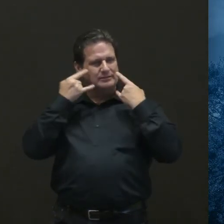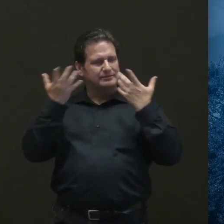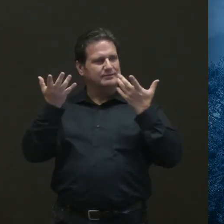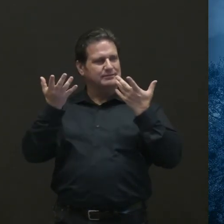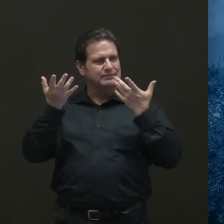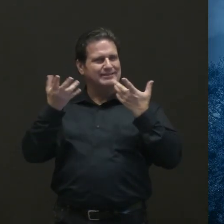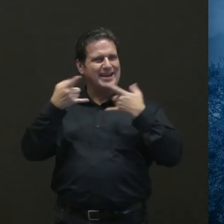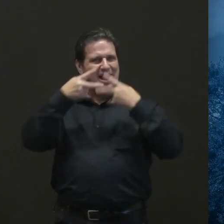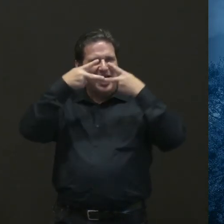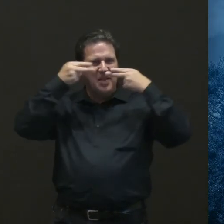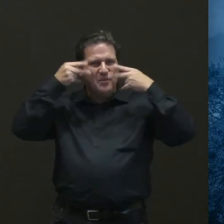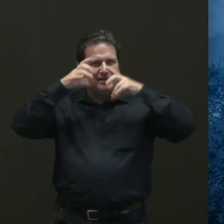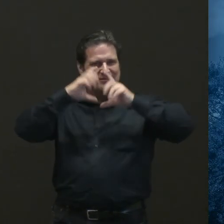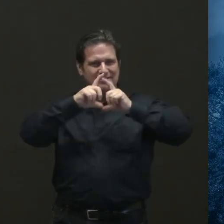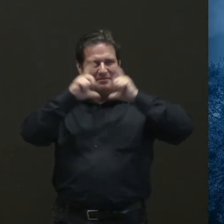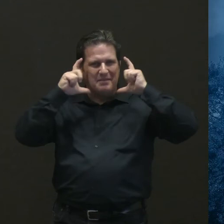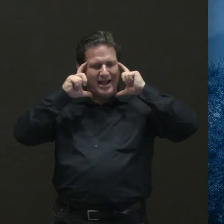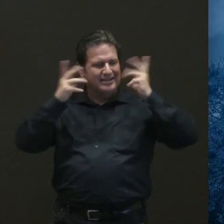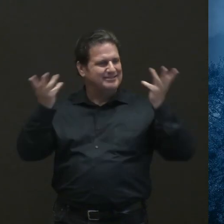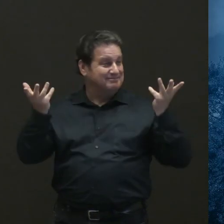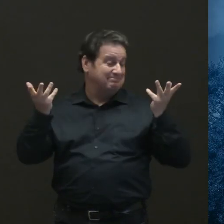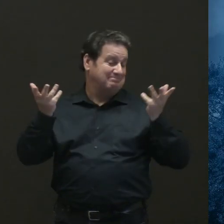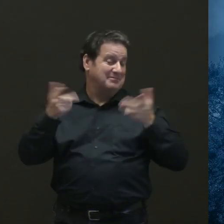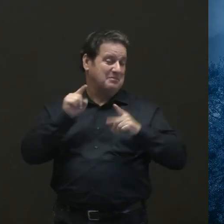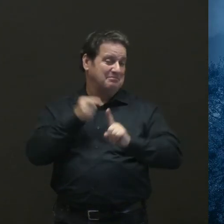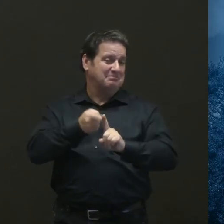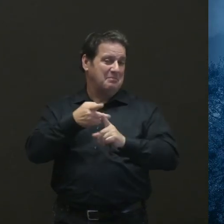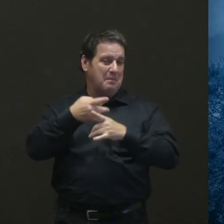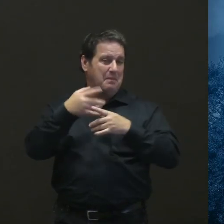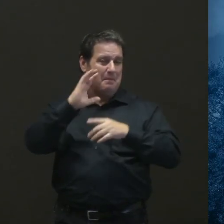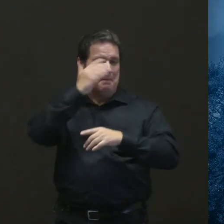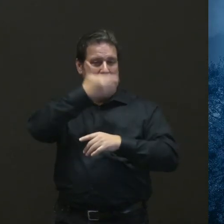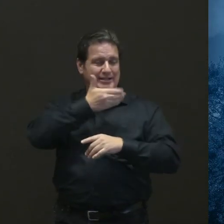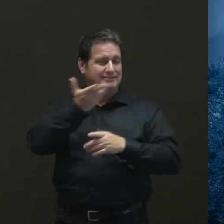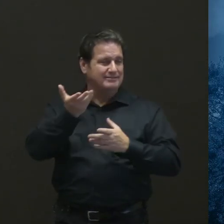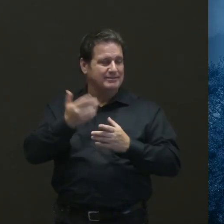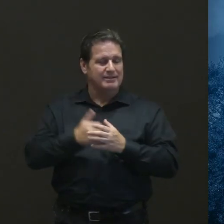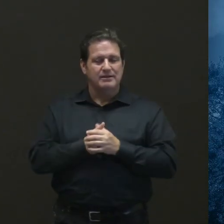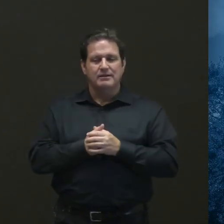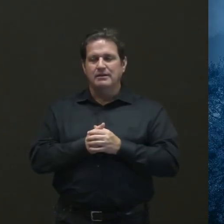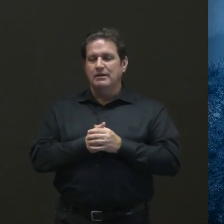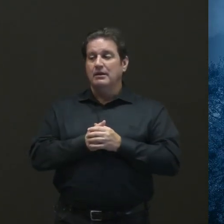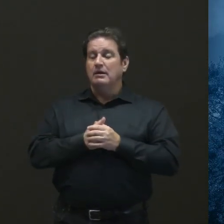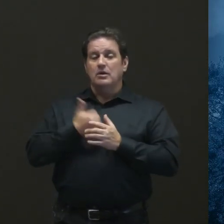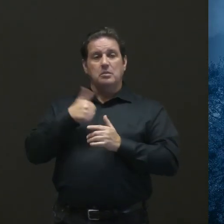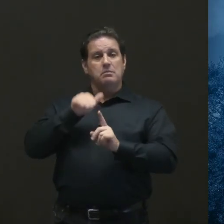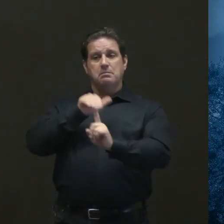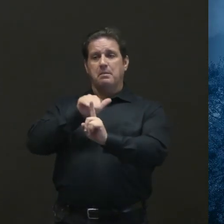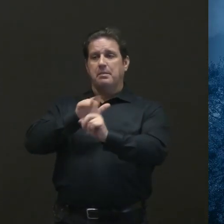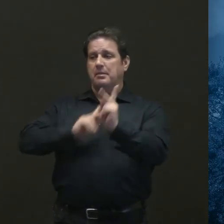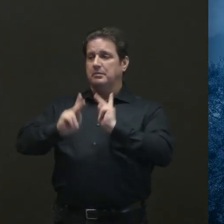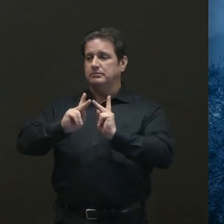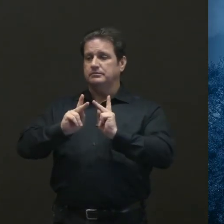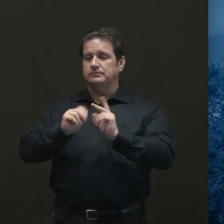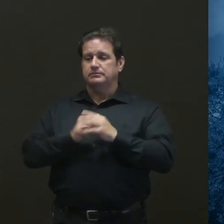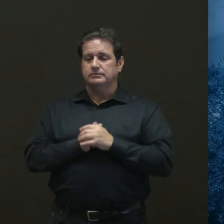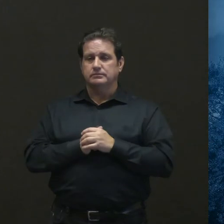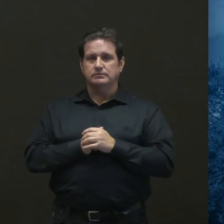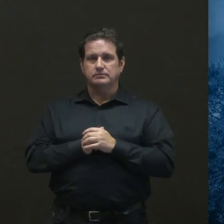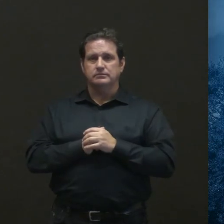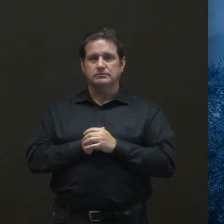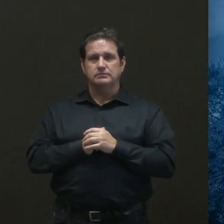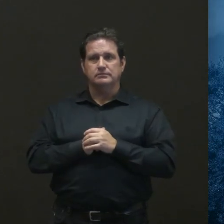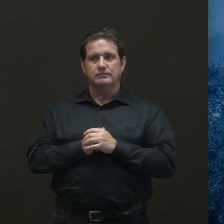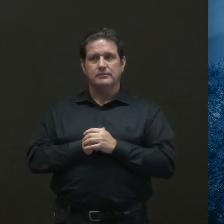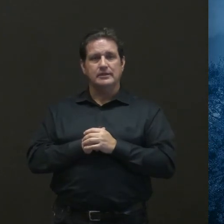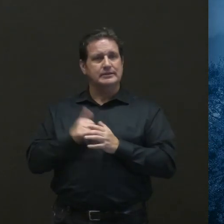that's what Halloween is all about. So I just remind folks to act